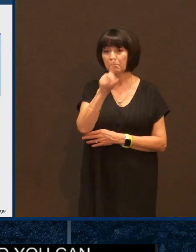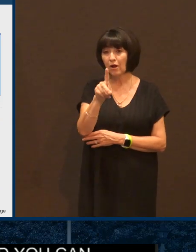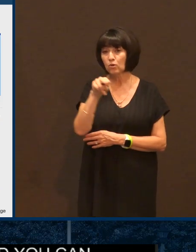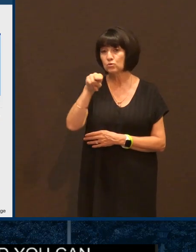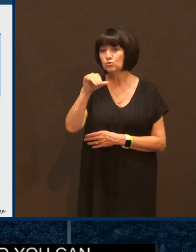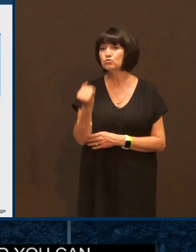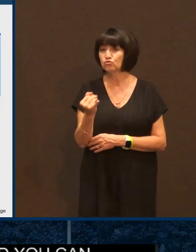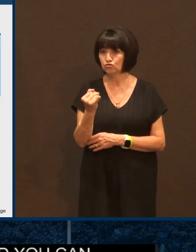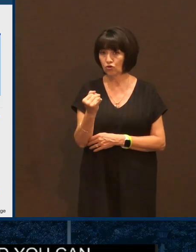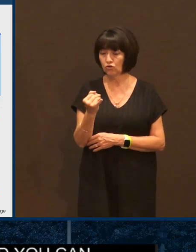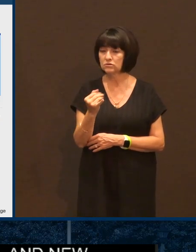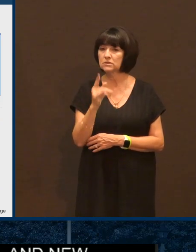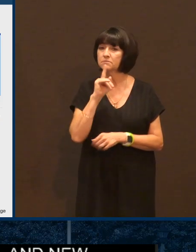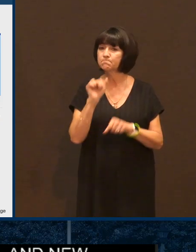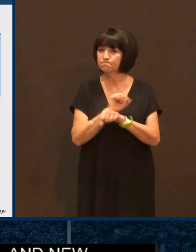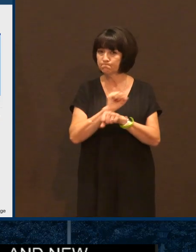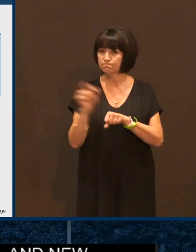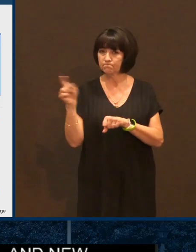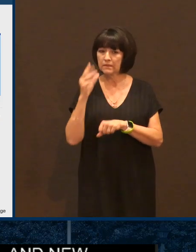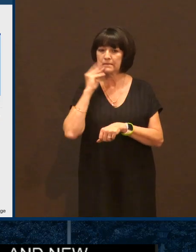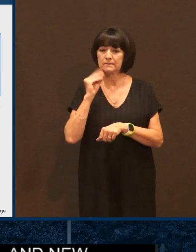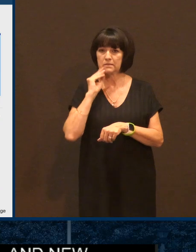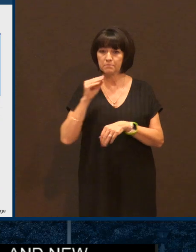mostly around the end of April.